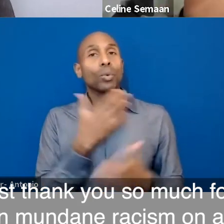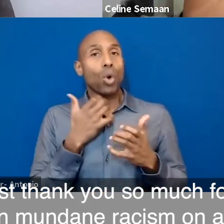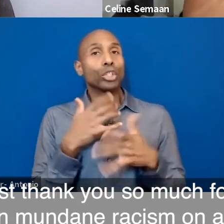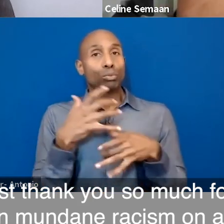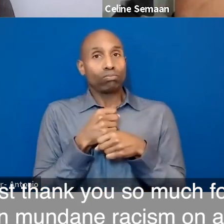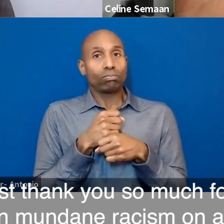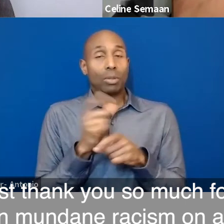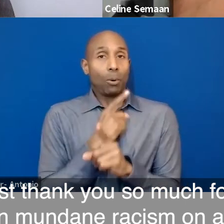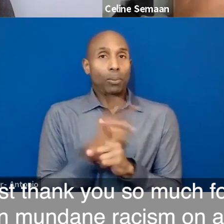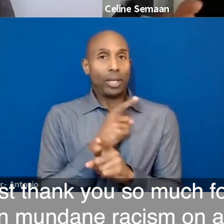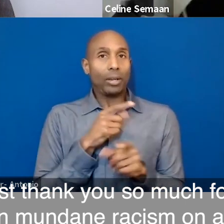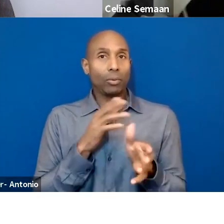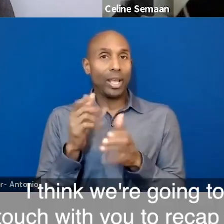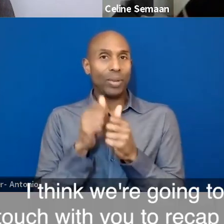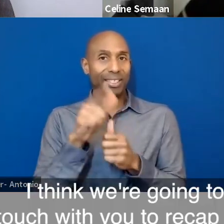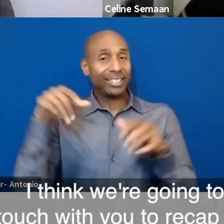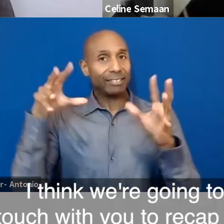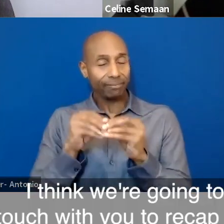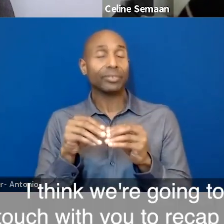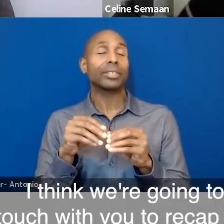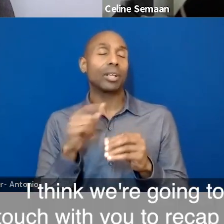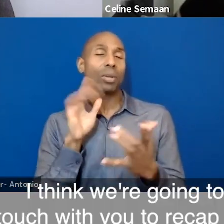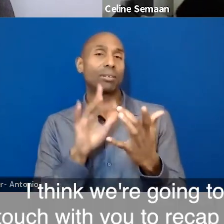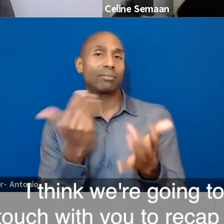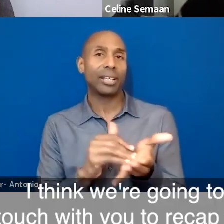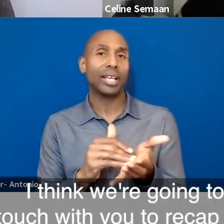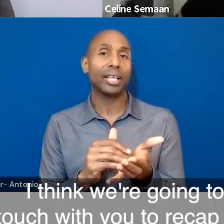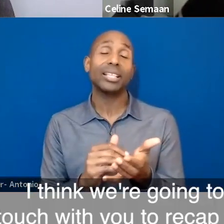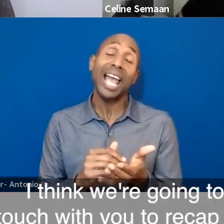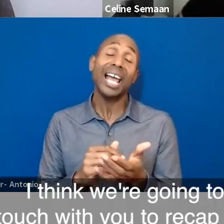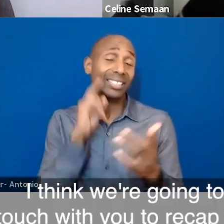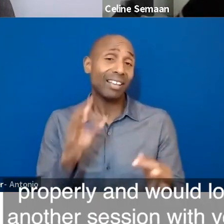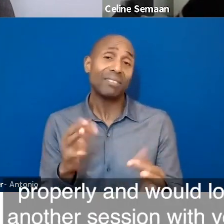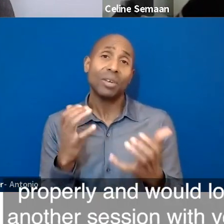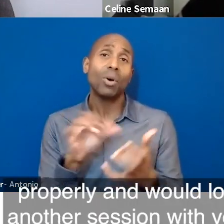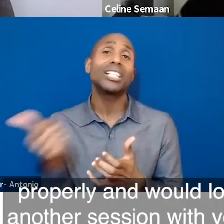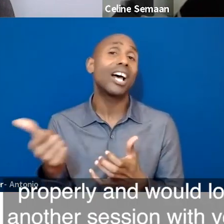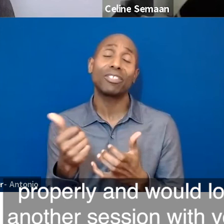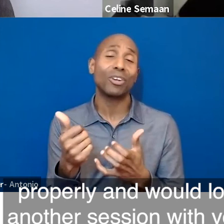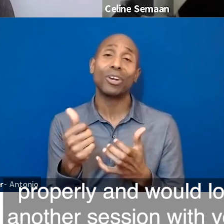on racist design. I think we're going to just be in touch with you to recap your session